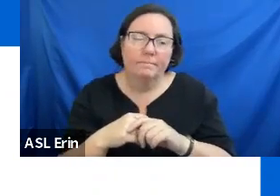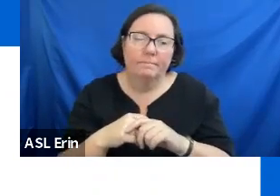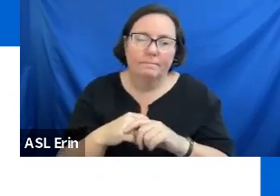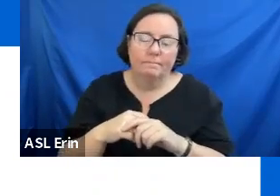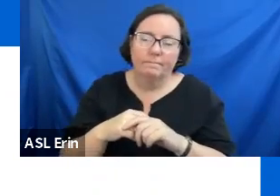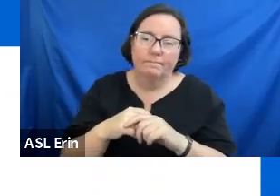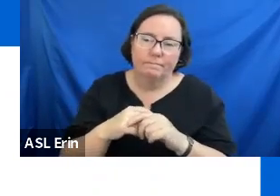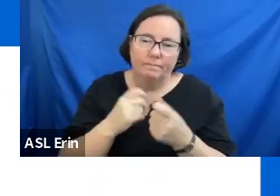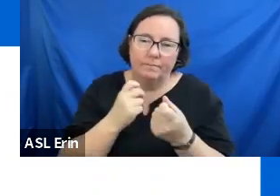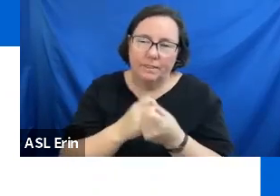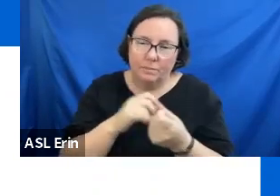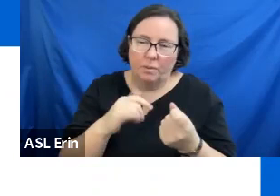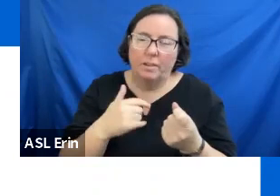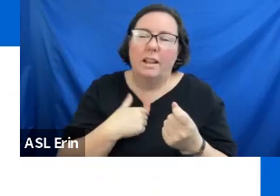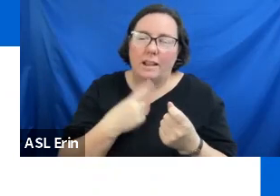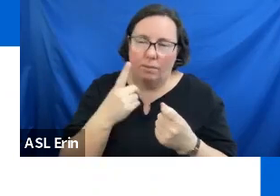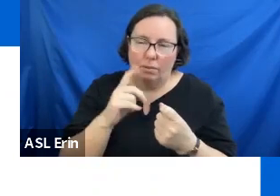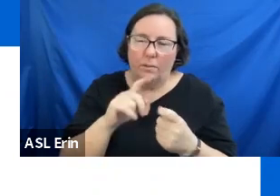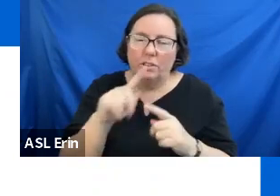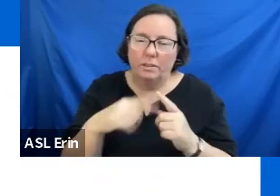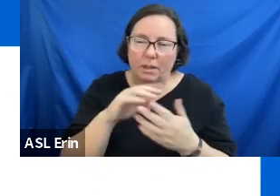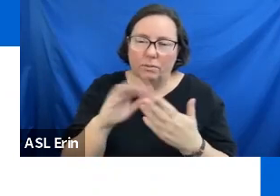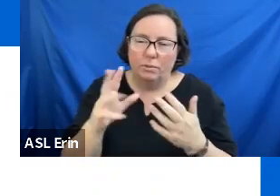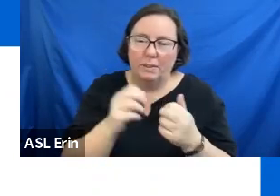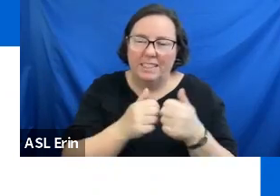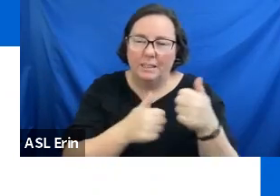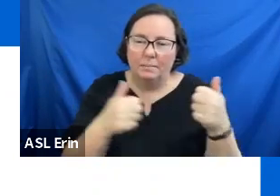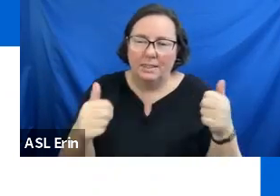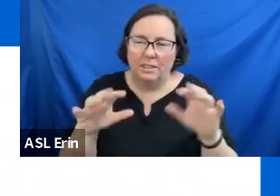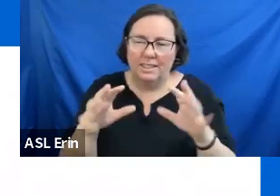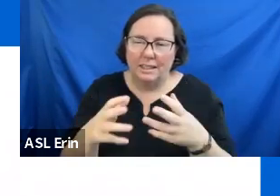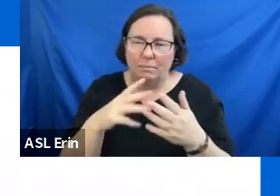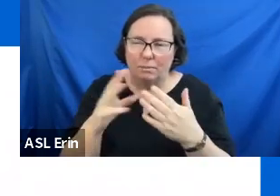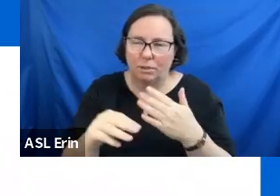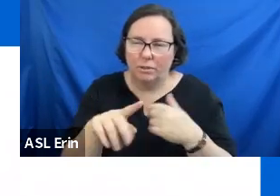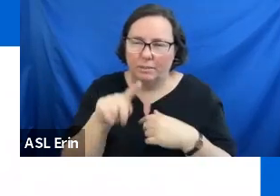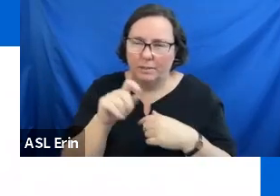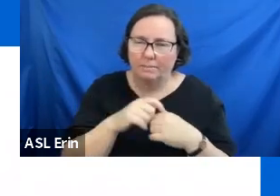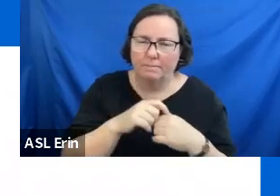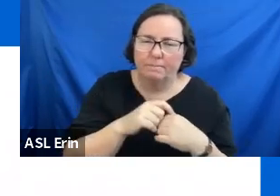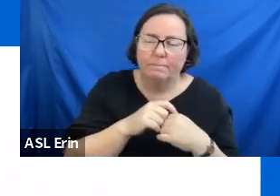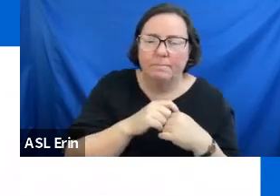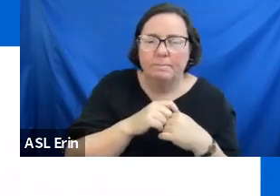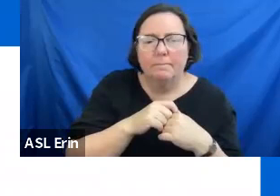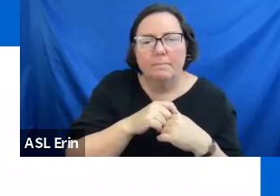to support that. I do have a question about students in substantially separate programming. Are